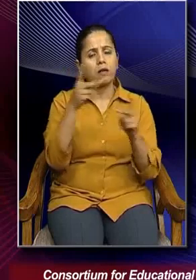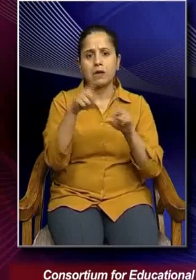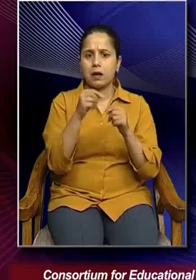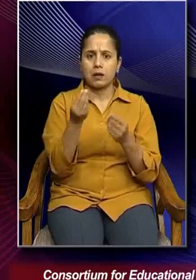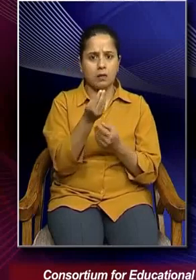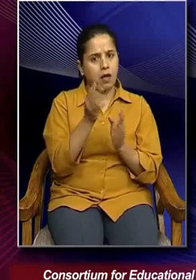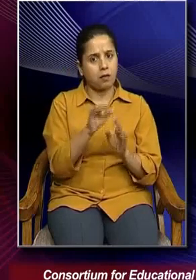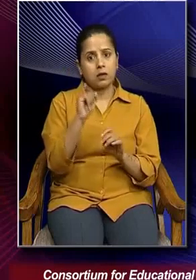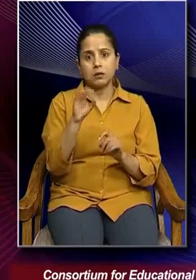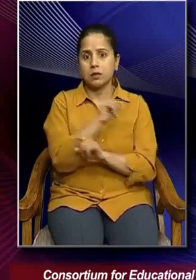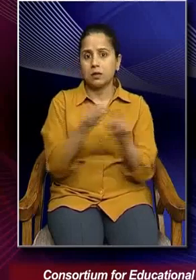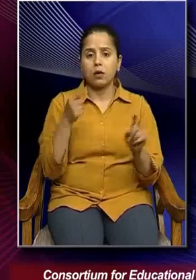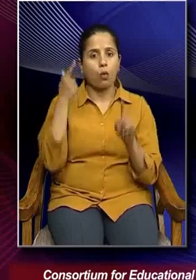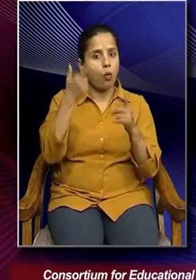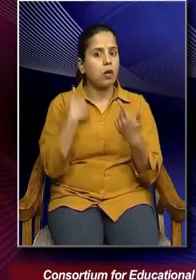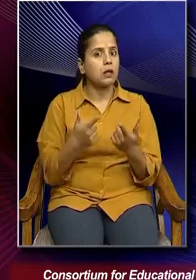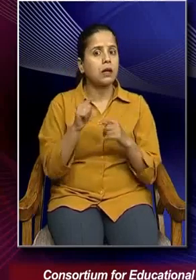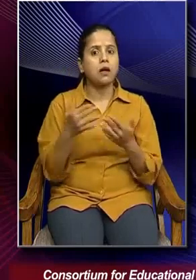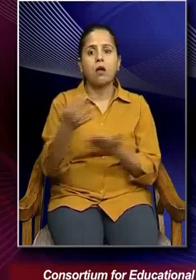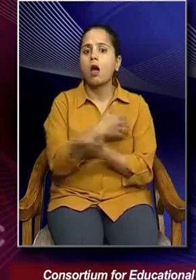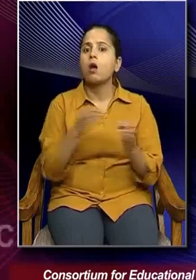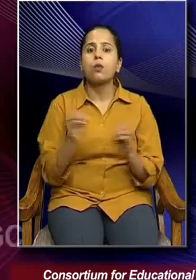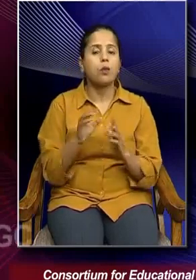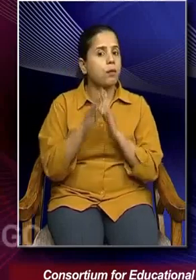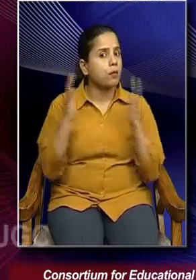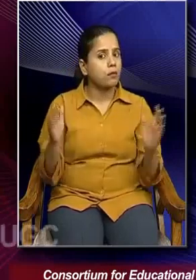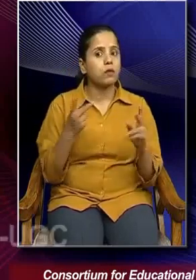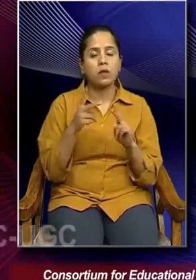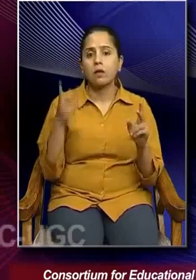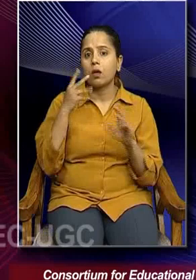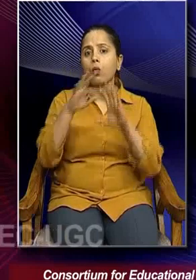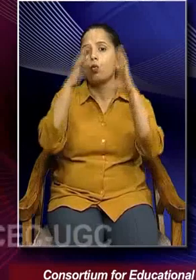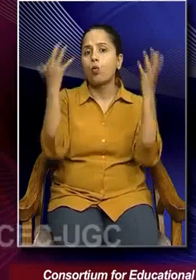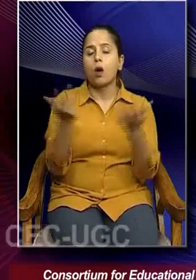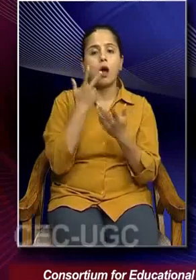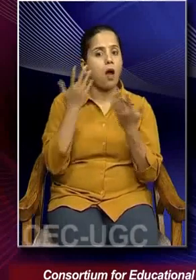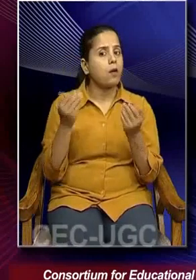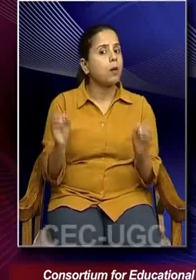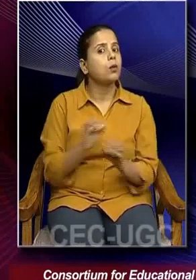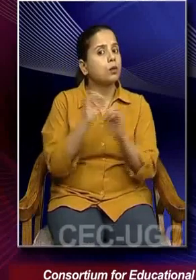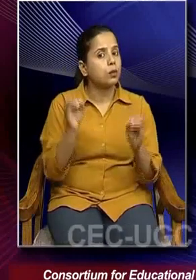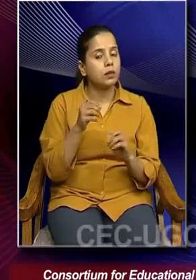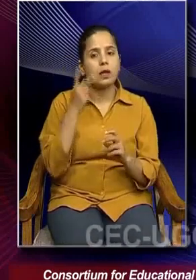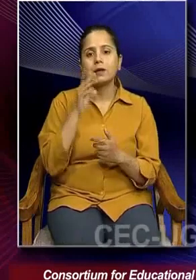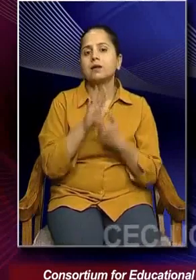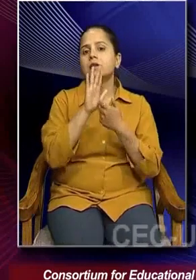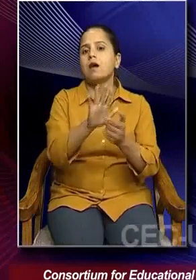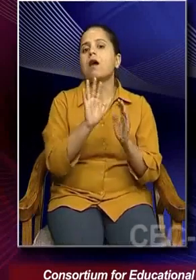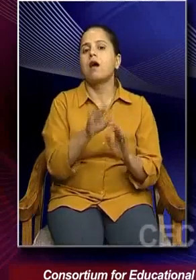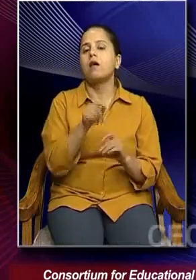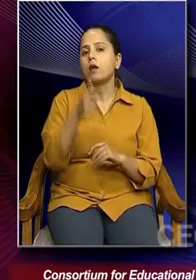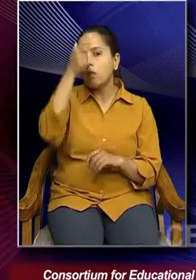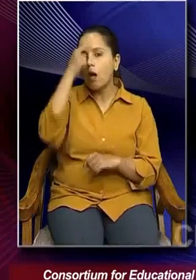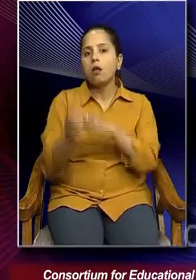for 60% of goals we don't have much data across different parts of the world. And so this brings into the picture the issue